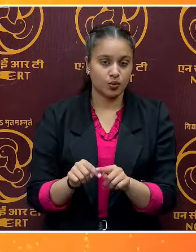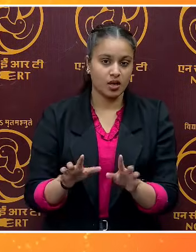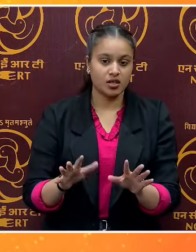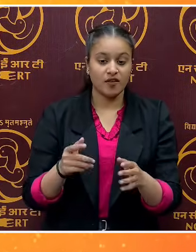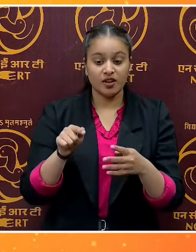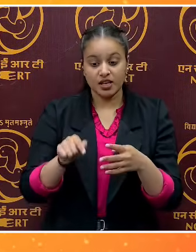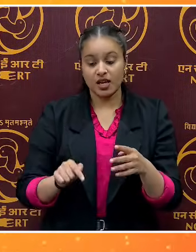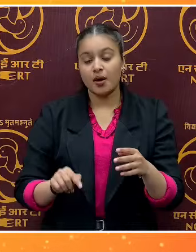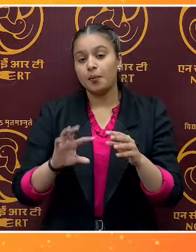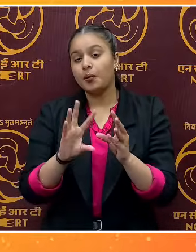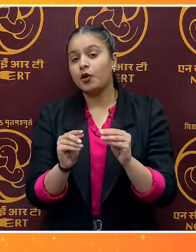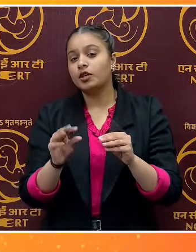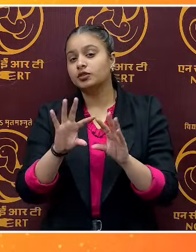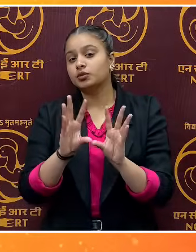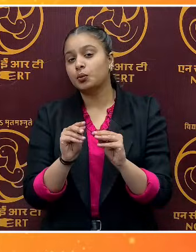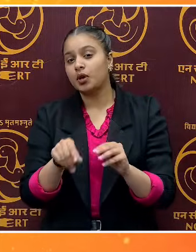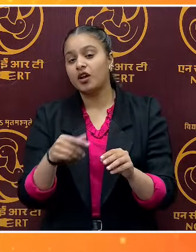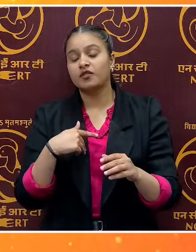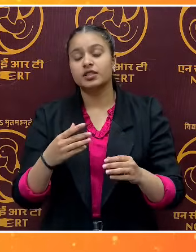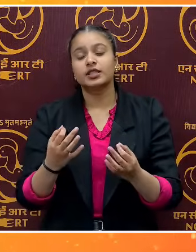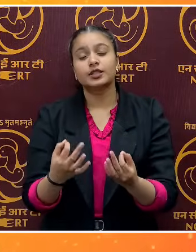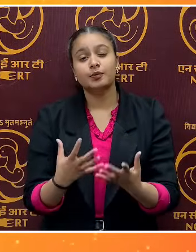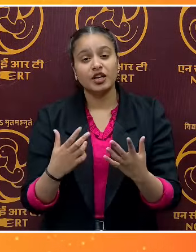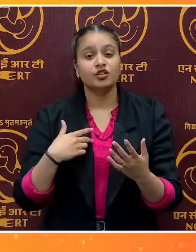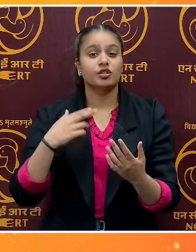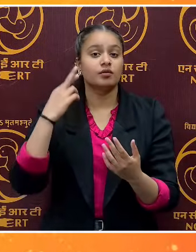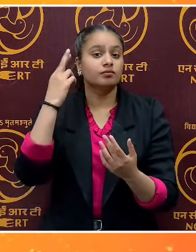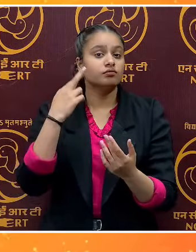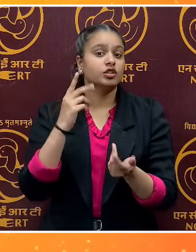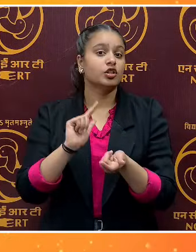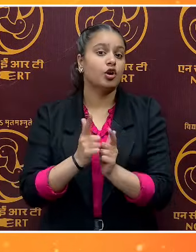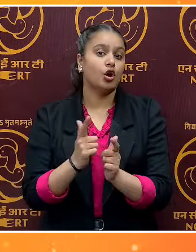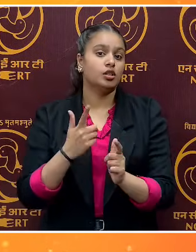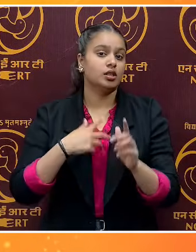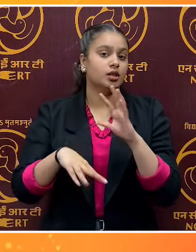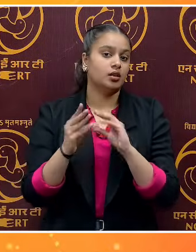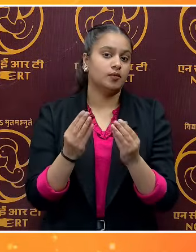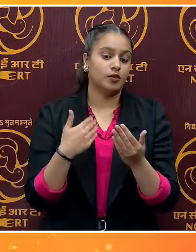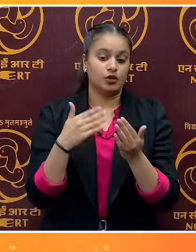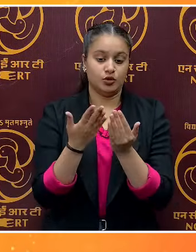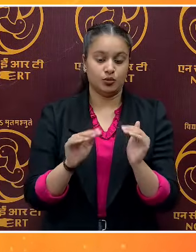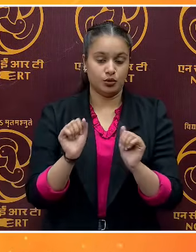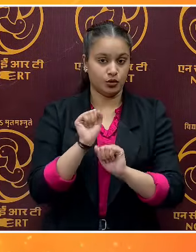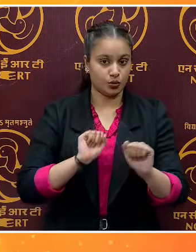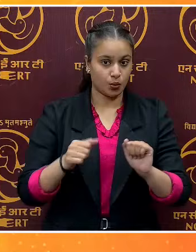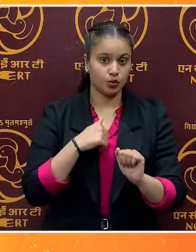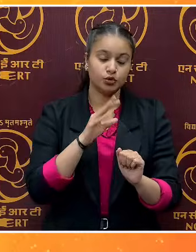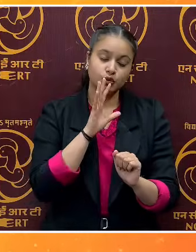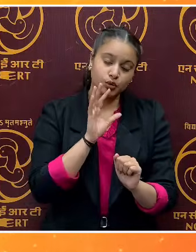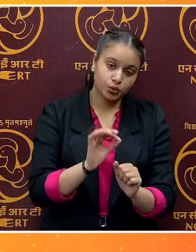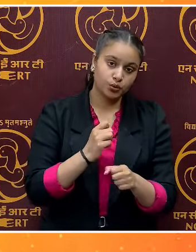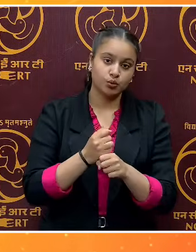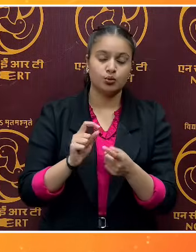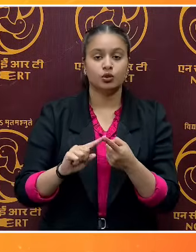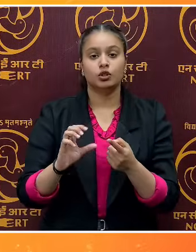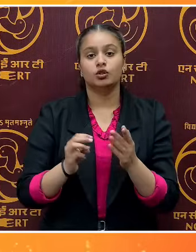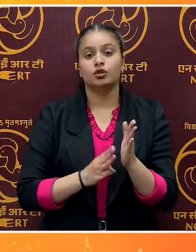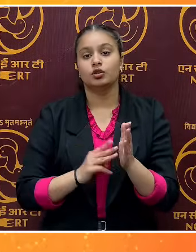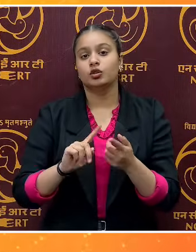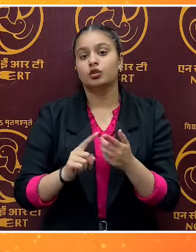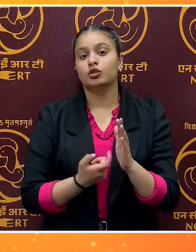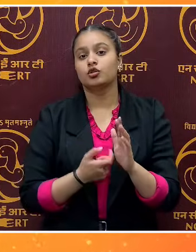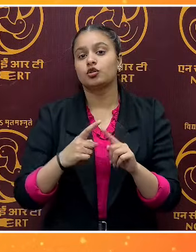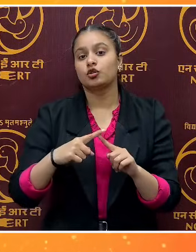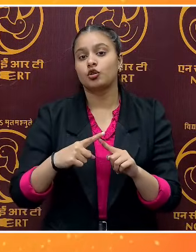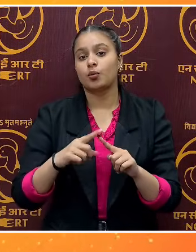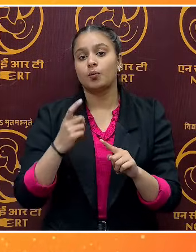these exercises build spatial reasoning and prepare students for real world geometric tasks.